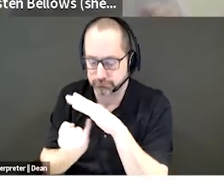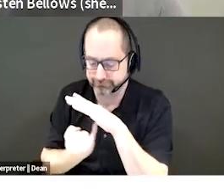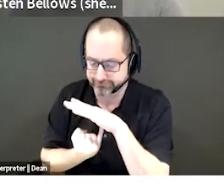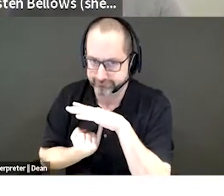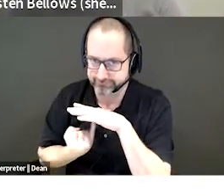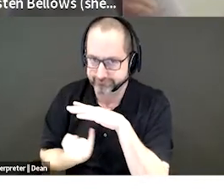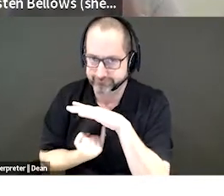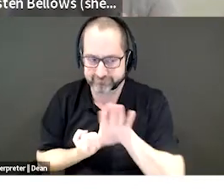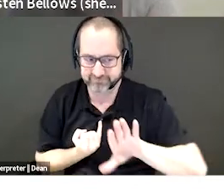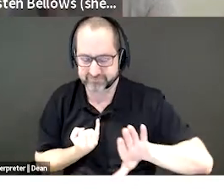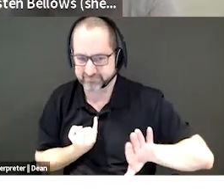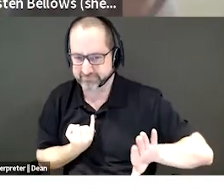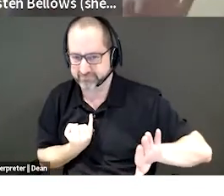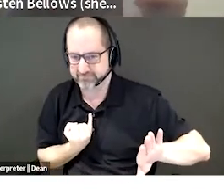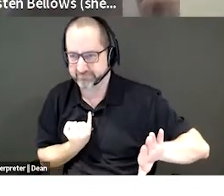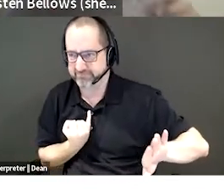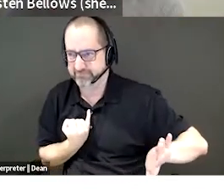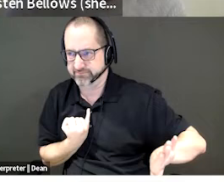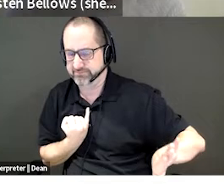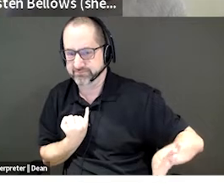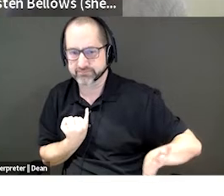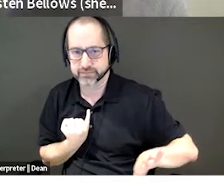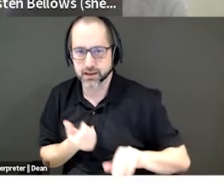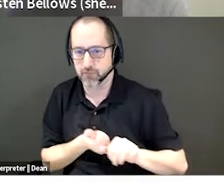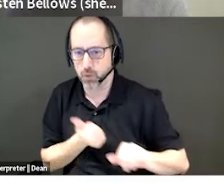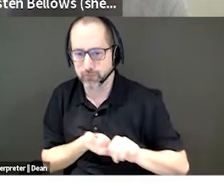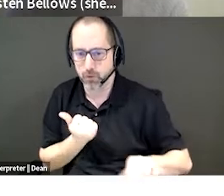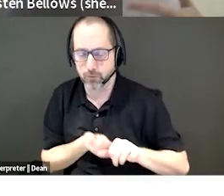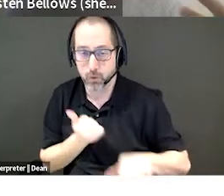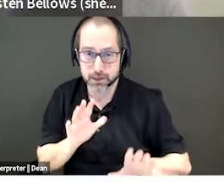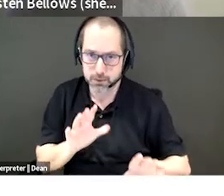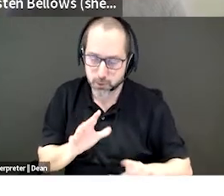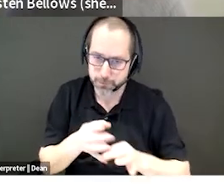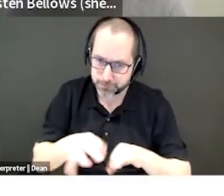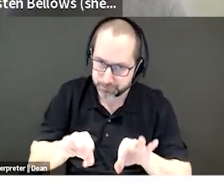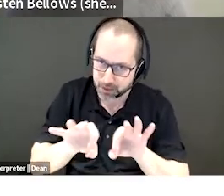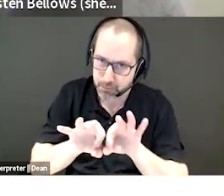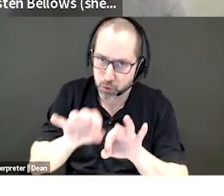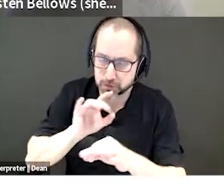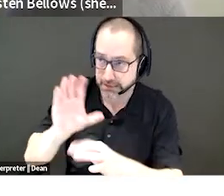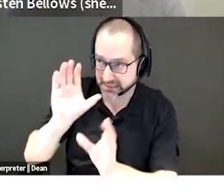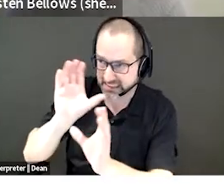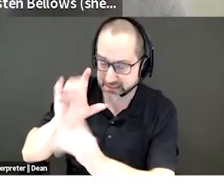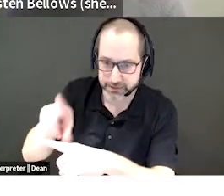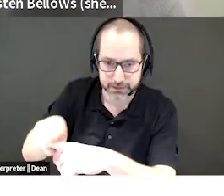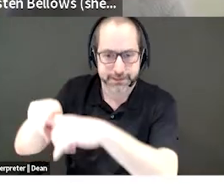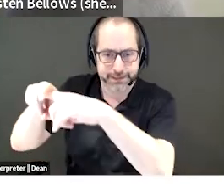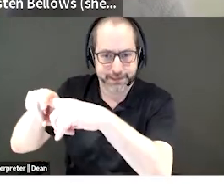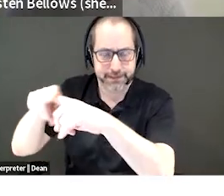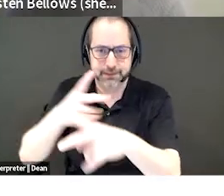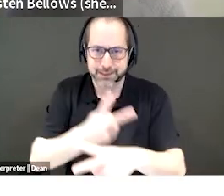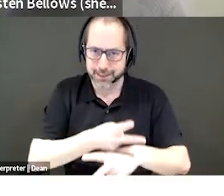you're busy job searching or you're just straight up avoiding. So we need to take time away from job searching to care for our physical and